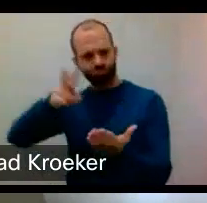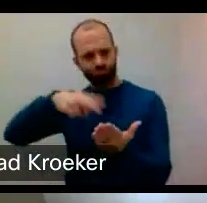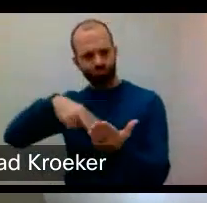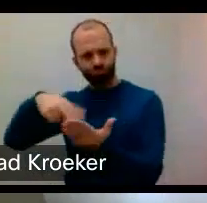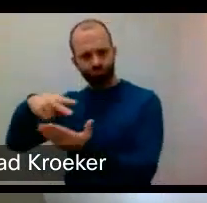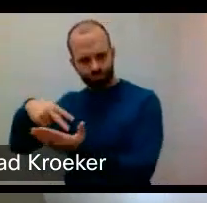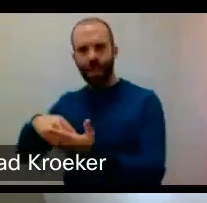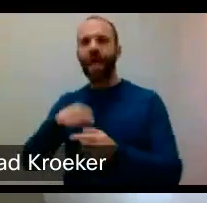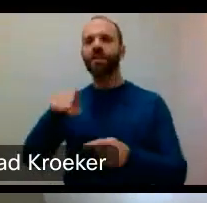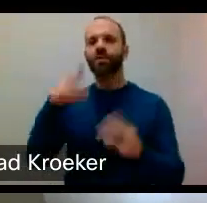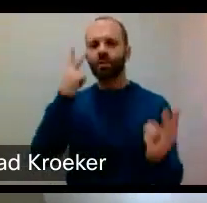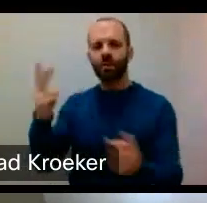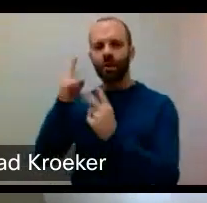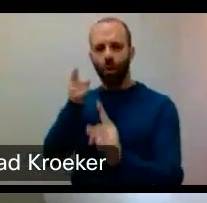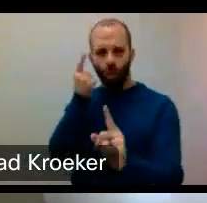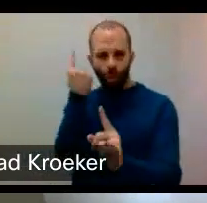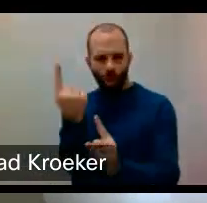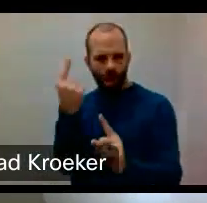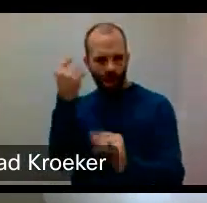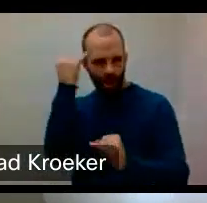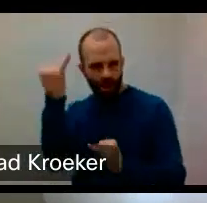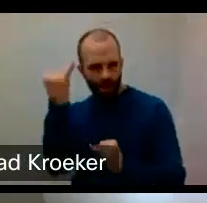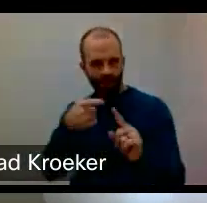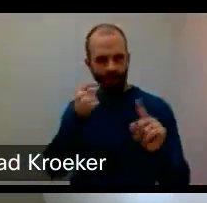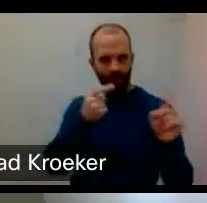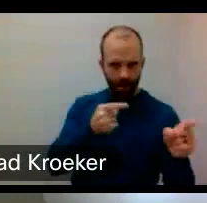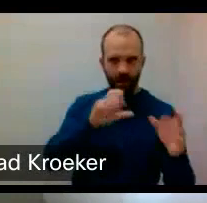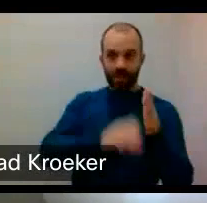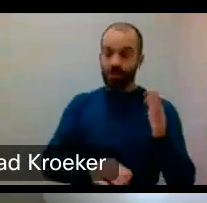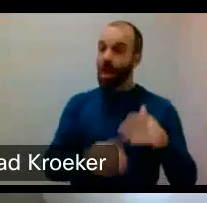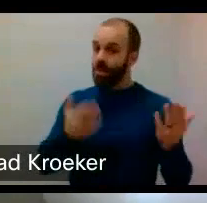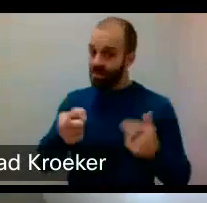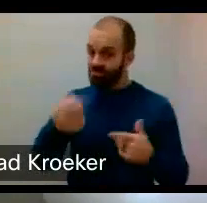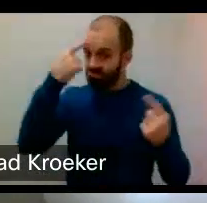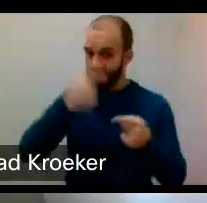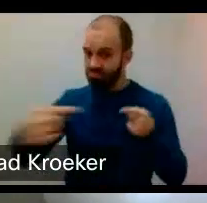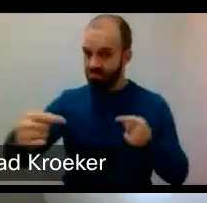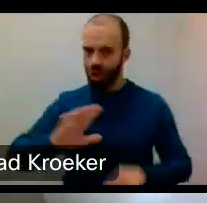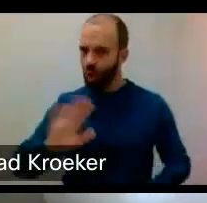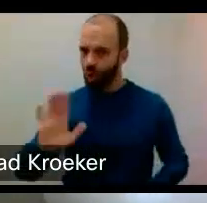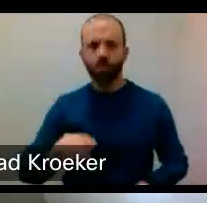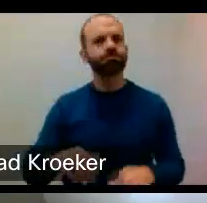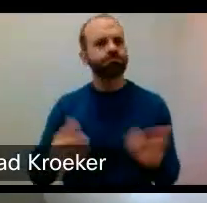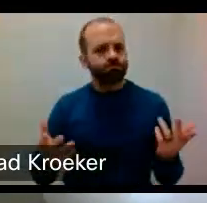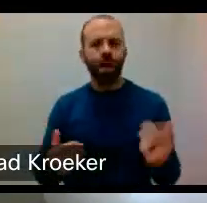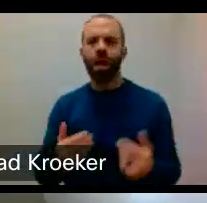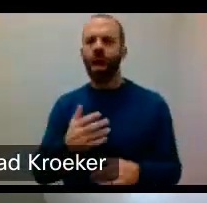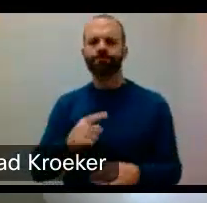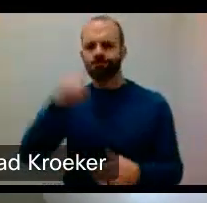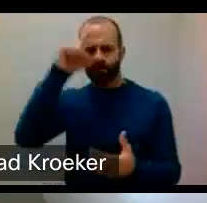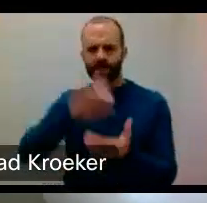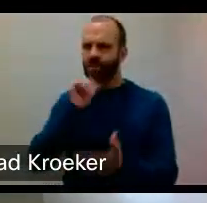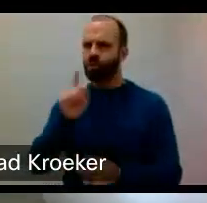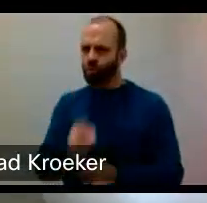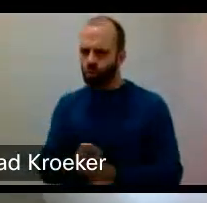on, a key idea from that chapter. Maybe you don't agree with that key idea. Maybe that is not something that you believe to be true,